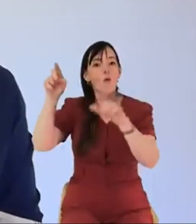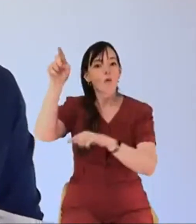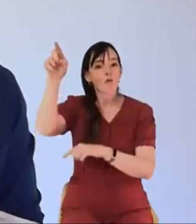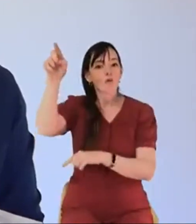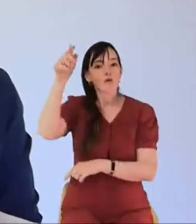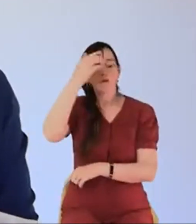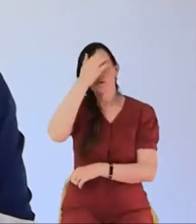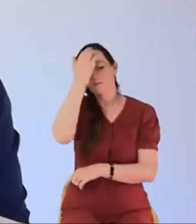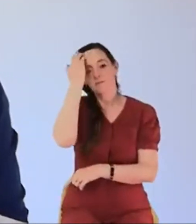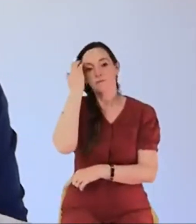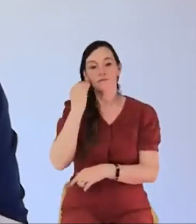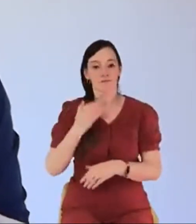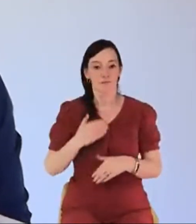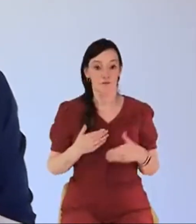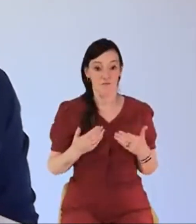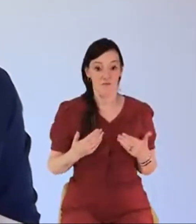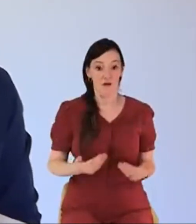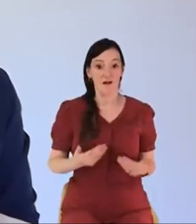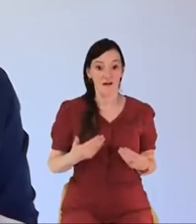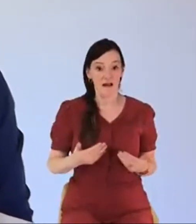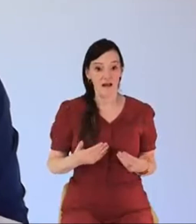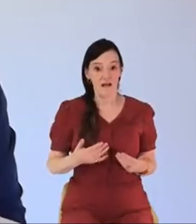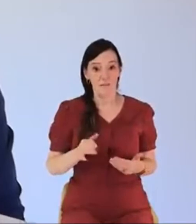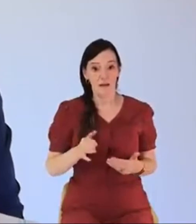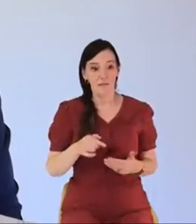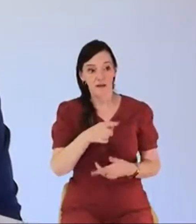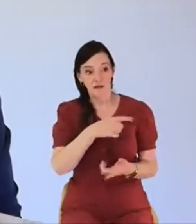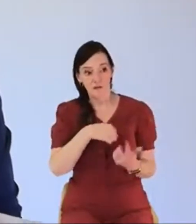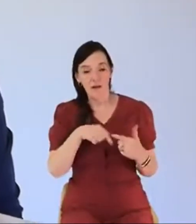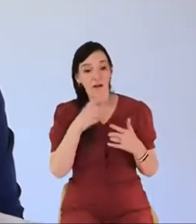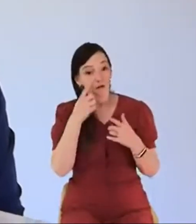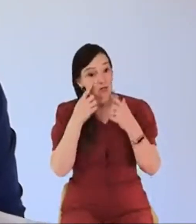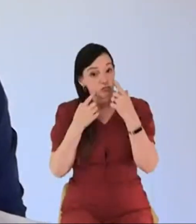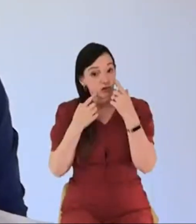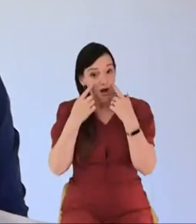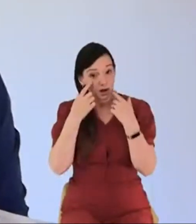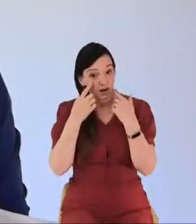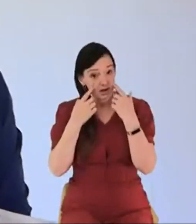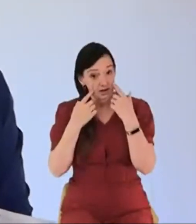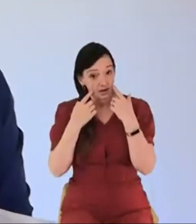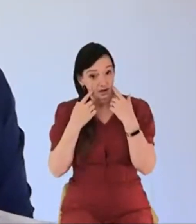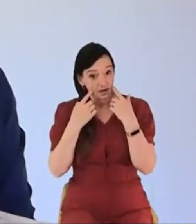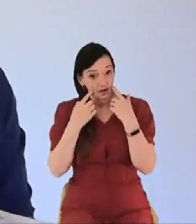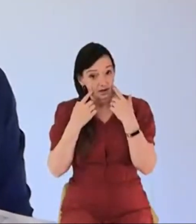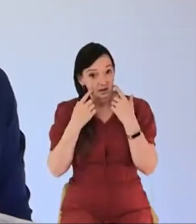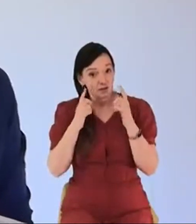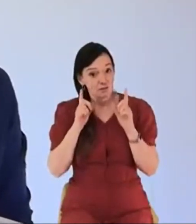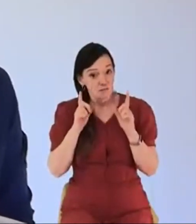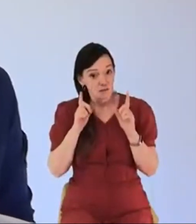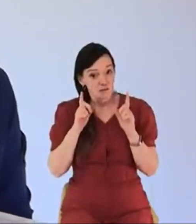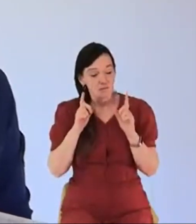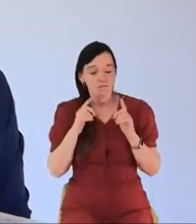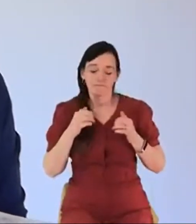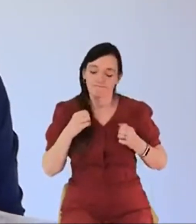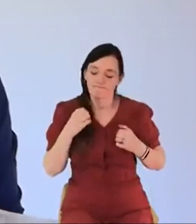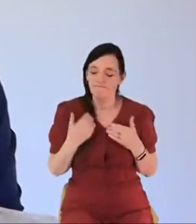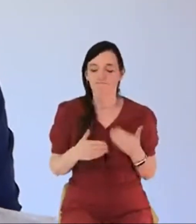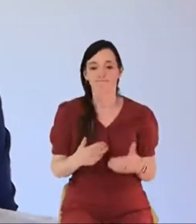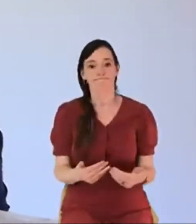Right now We might be crying But we keep going